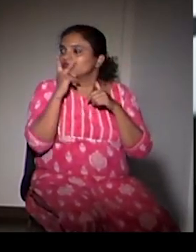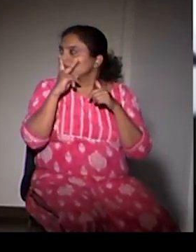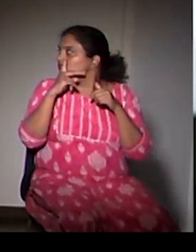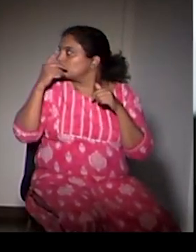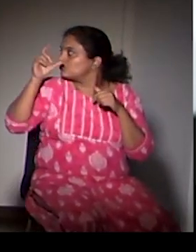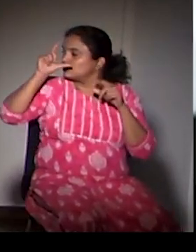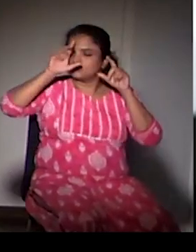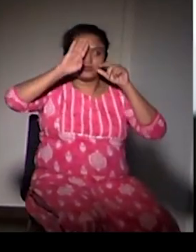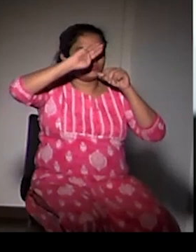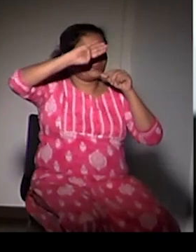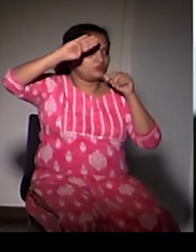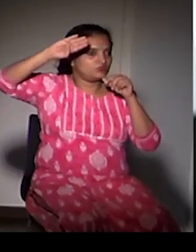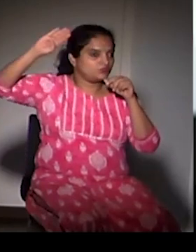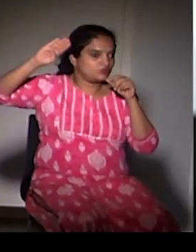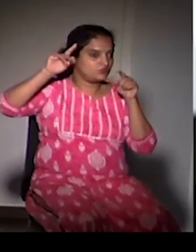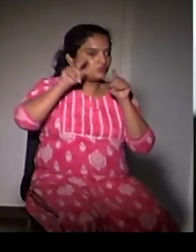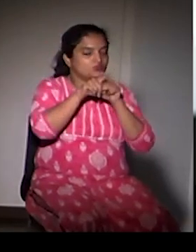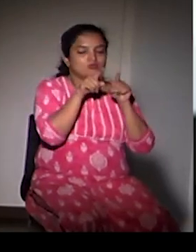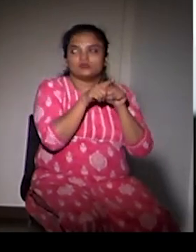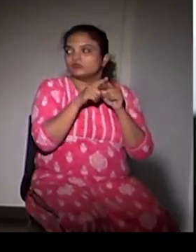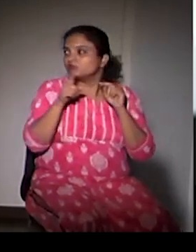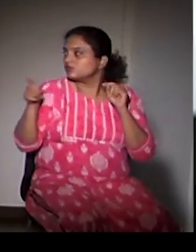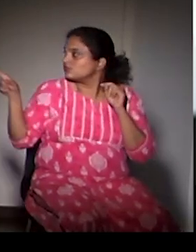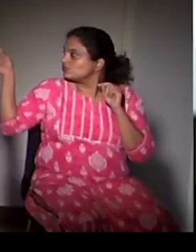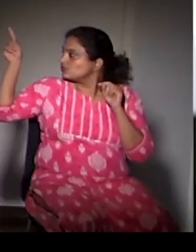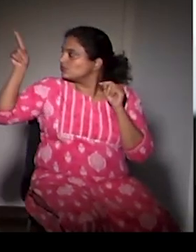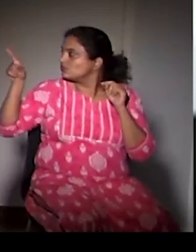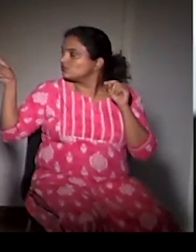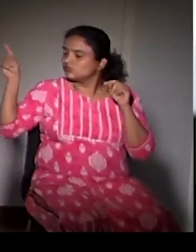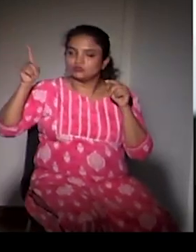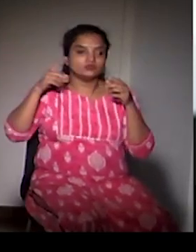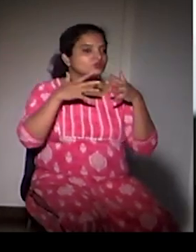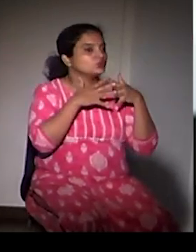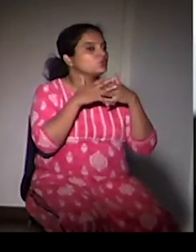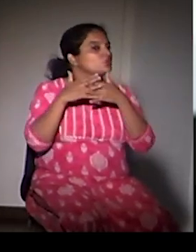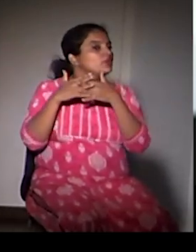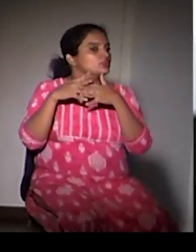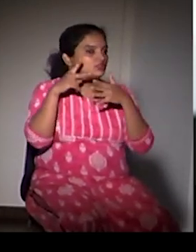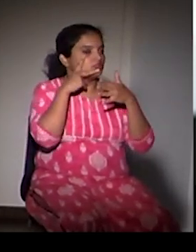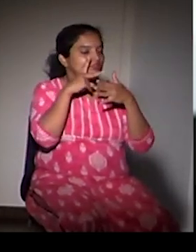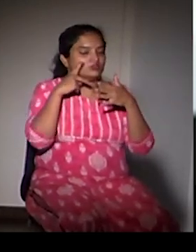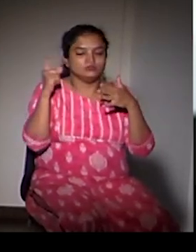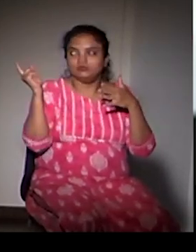bricks on this end of the building, on the western side, and